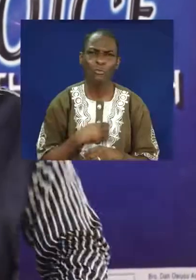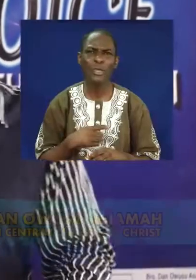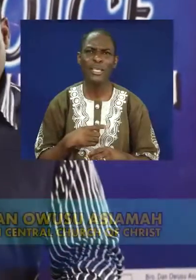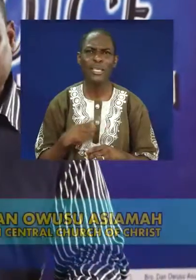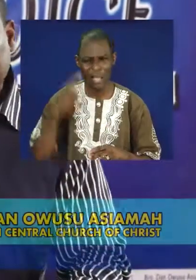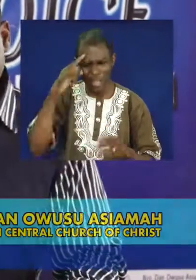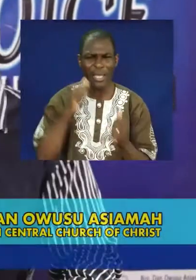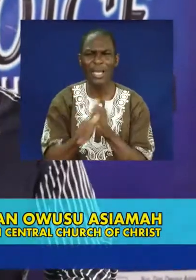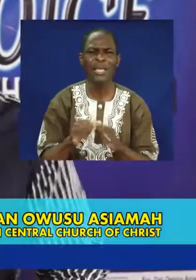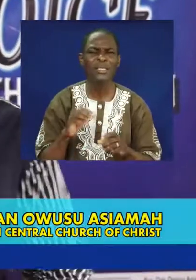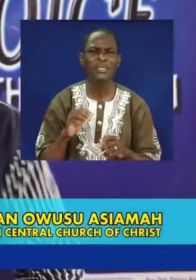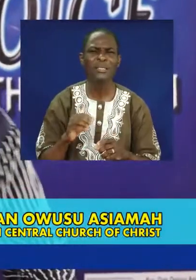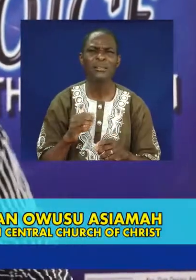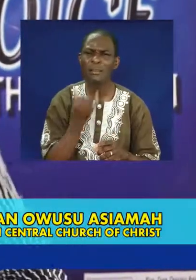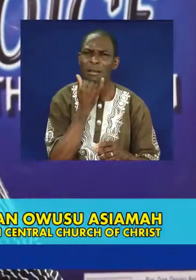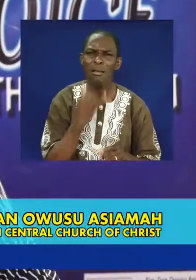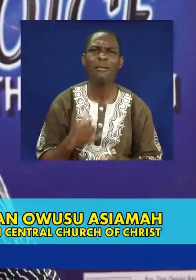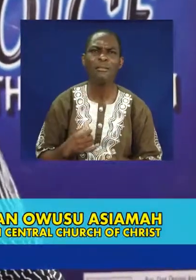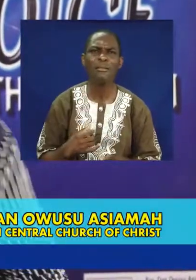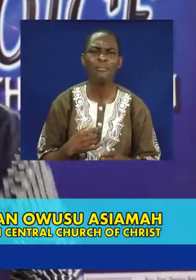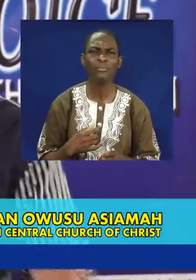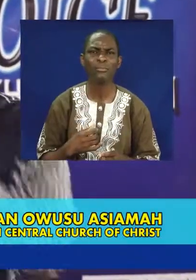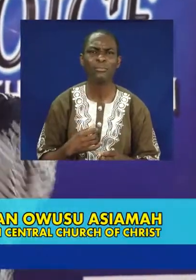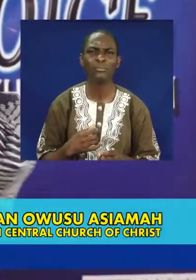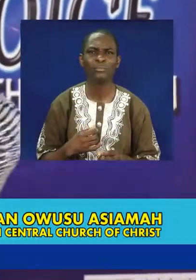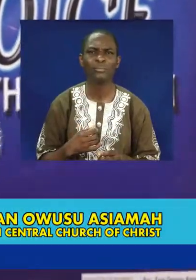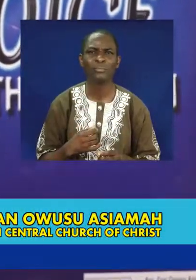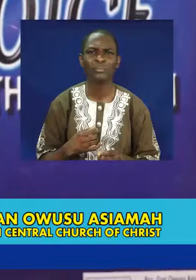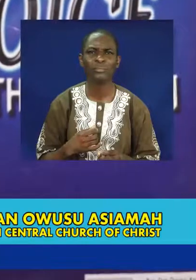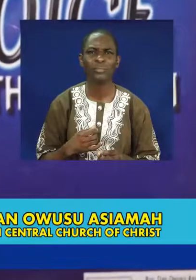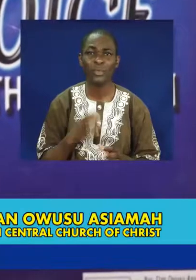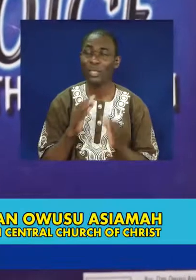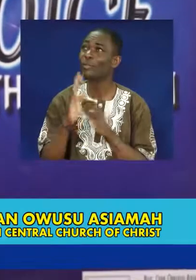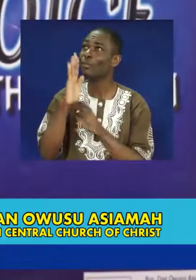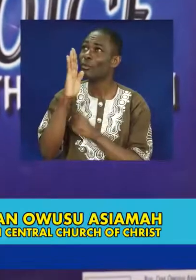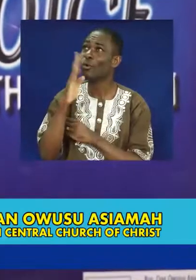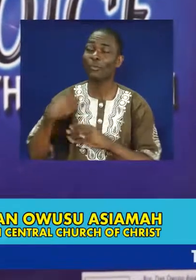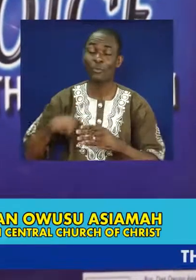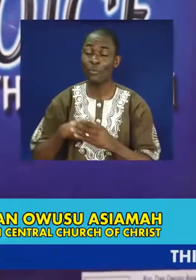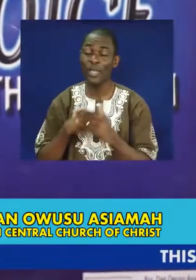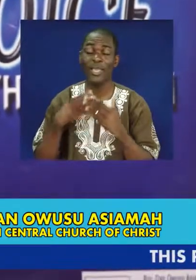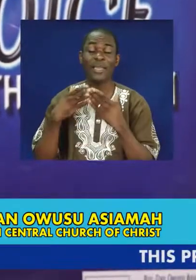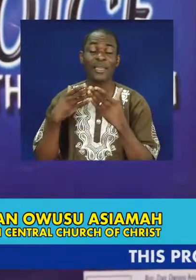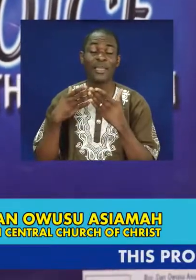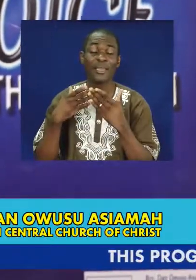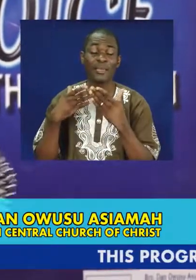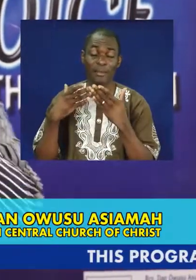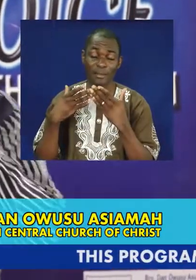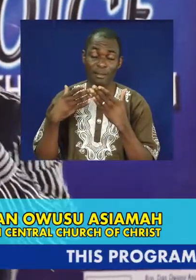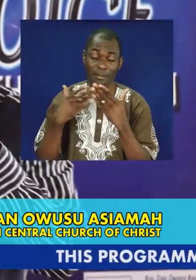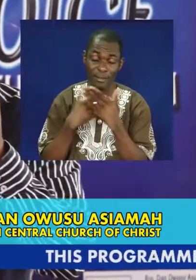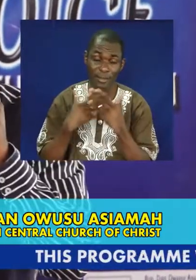more politicians, no, so, one more did you almost so? No, be or no, quite land is our political party, no, Casa Ninano,